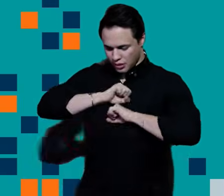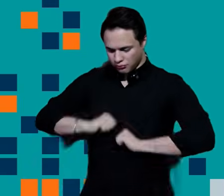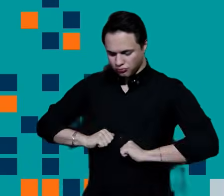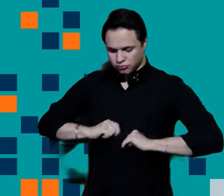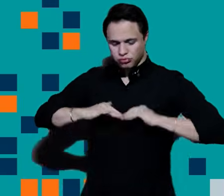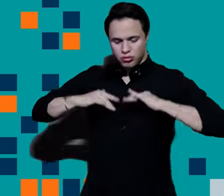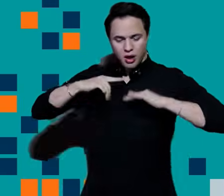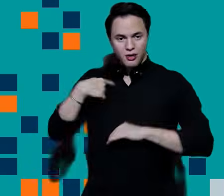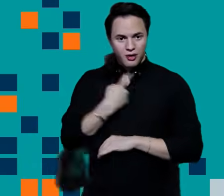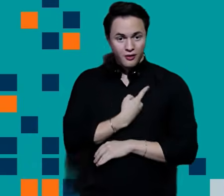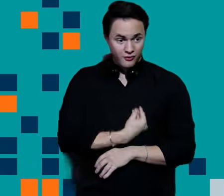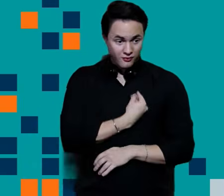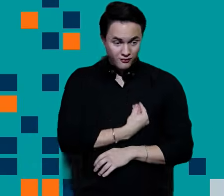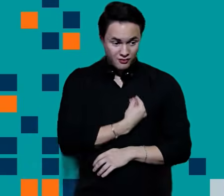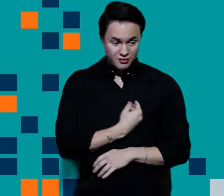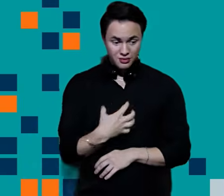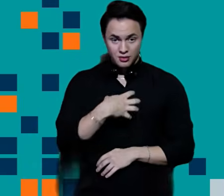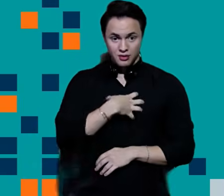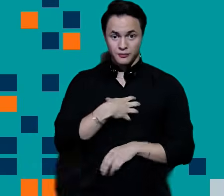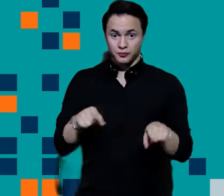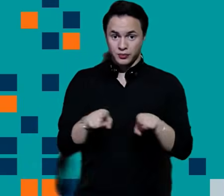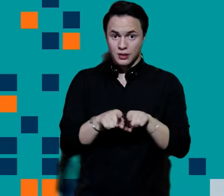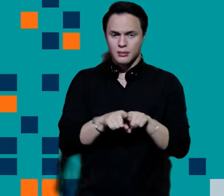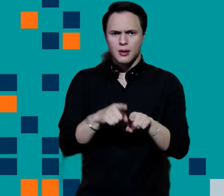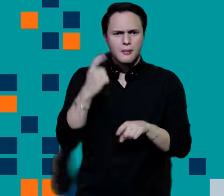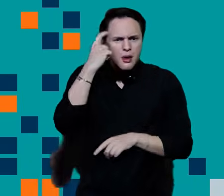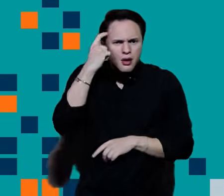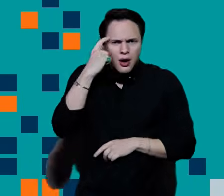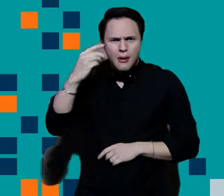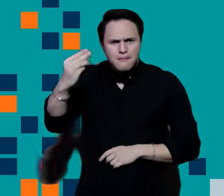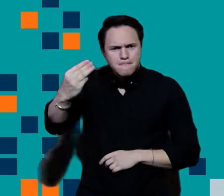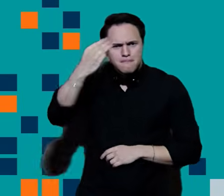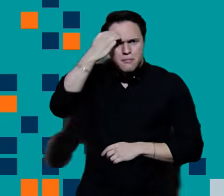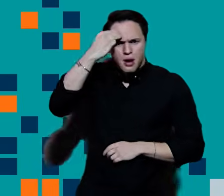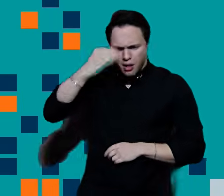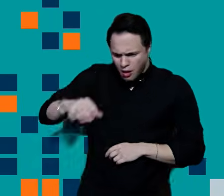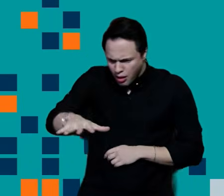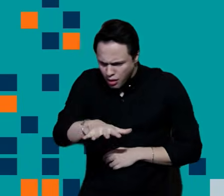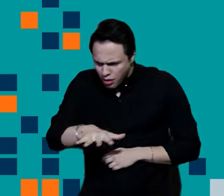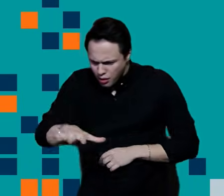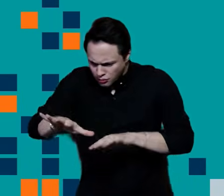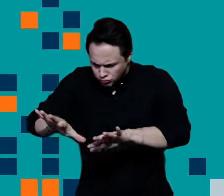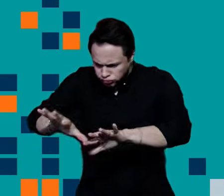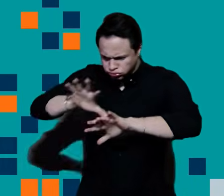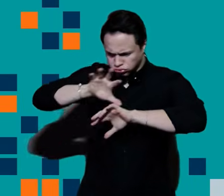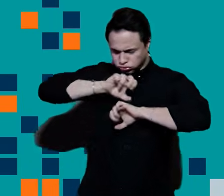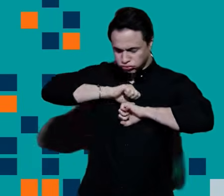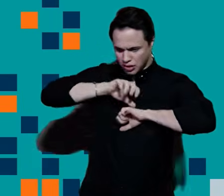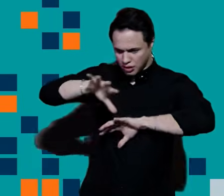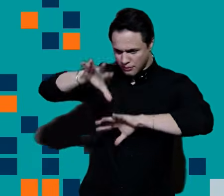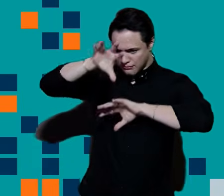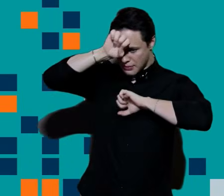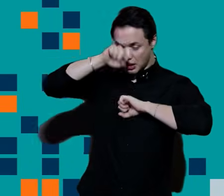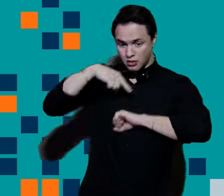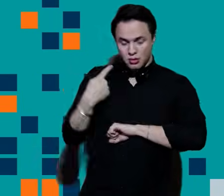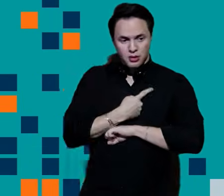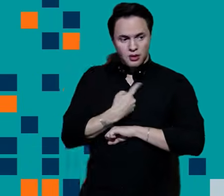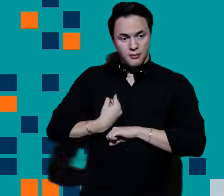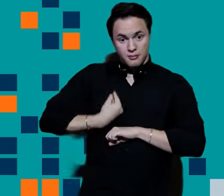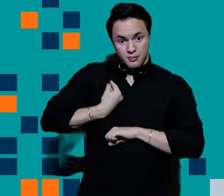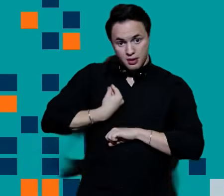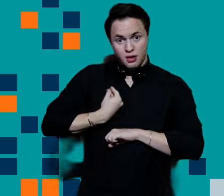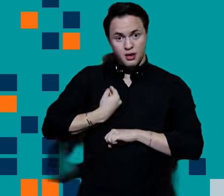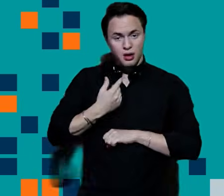to this? These superfoods that are packed full of minerals and vitamins, those pomegranates, other things that do